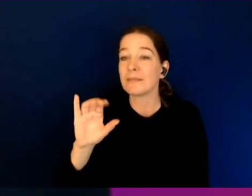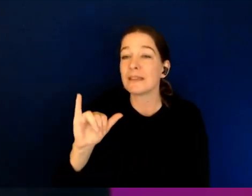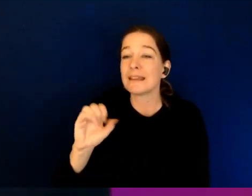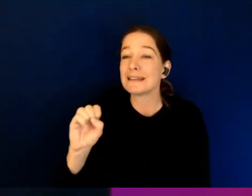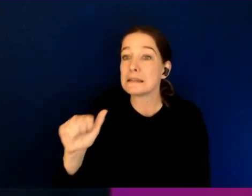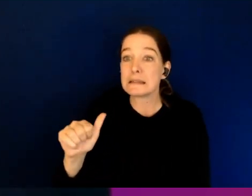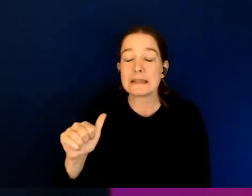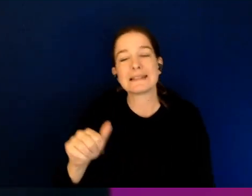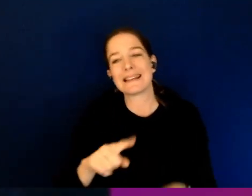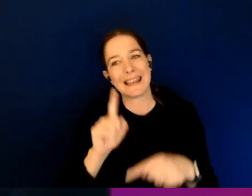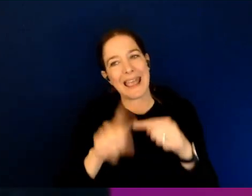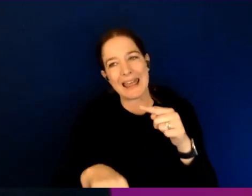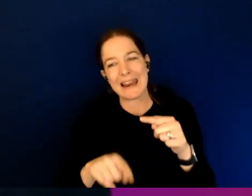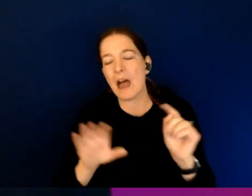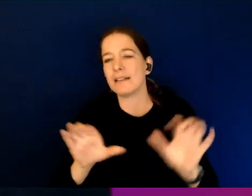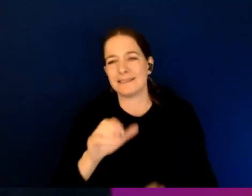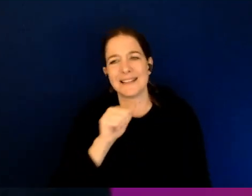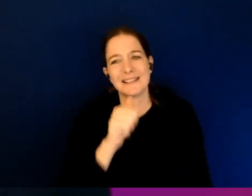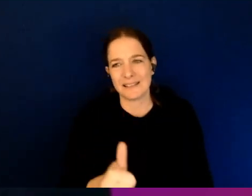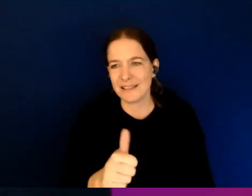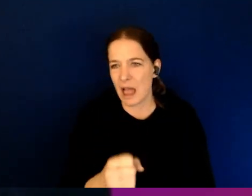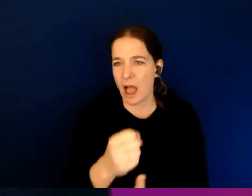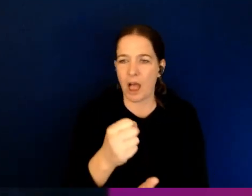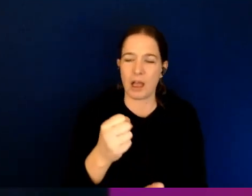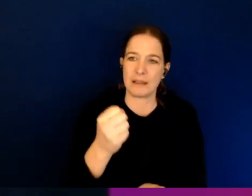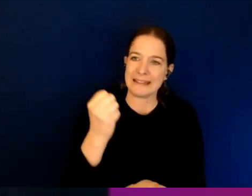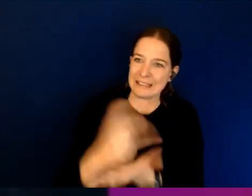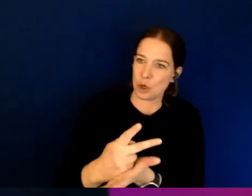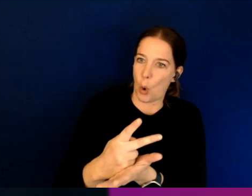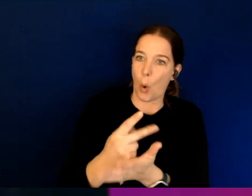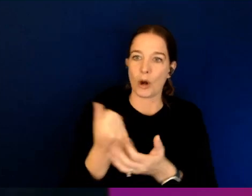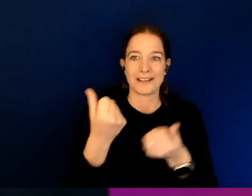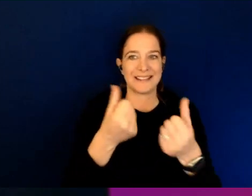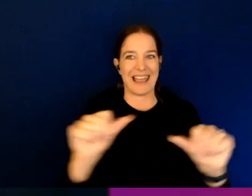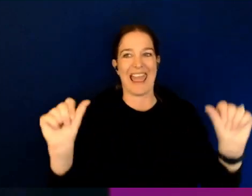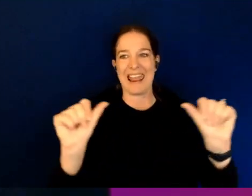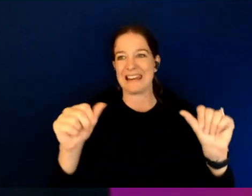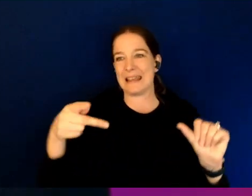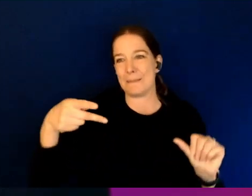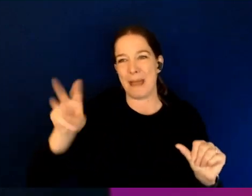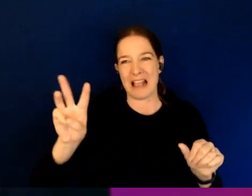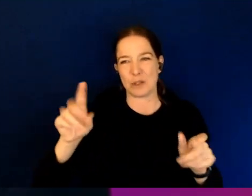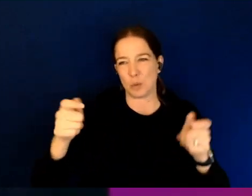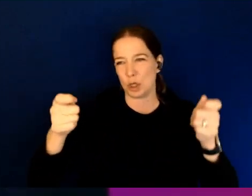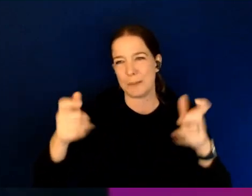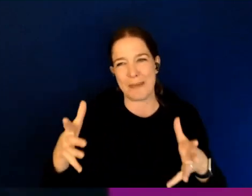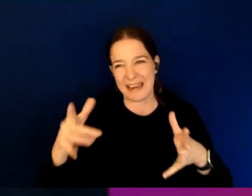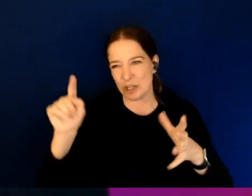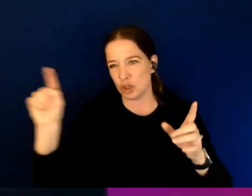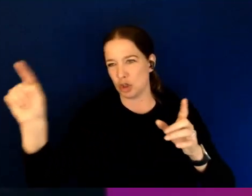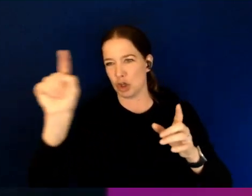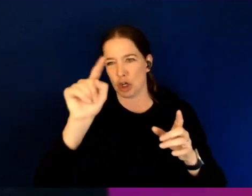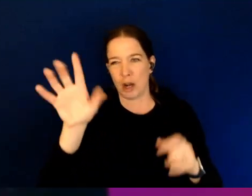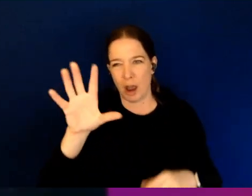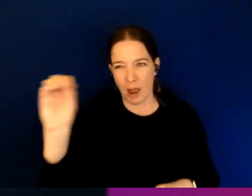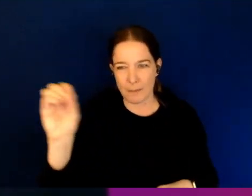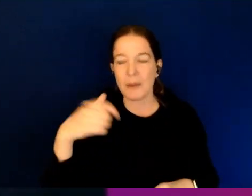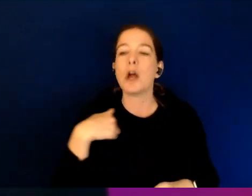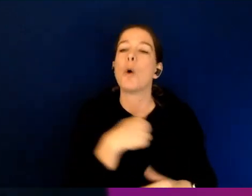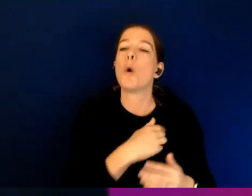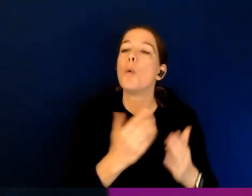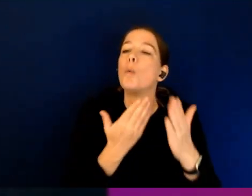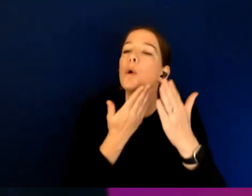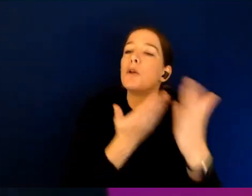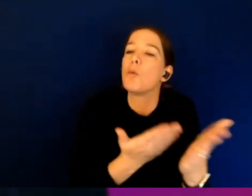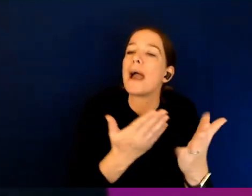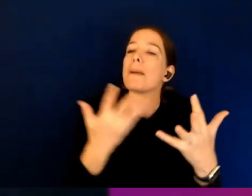CISA cannot and does not endorse or recommend a specific password manager solution. We recommend the capabilities that